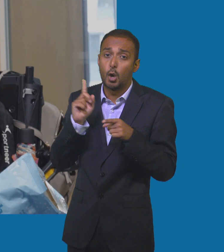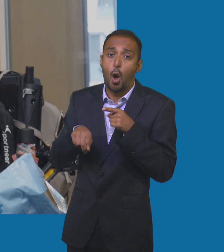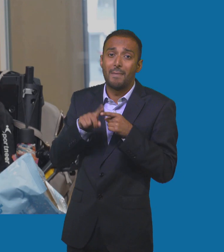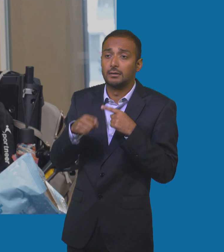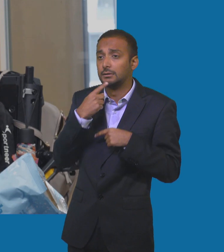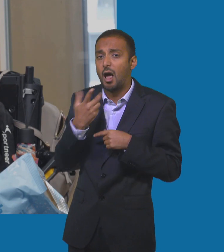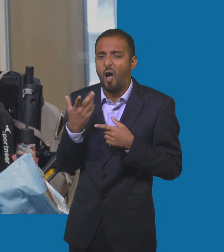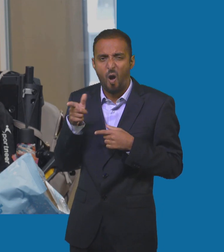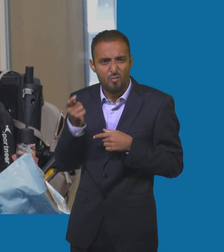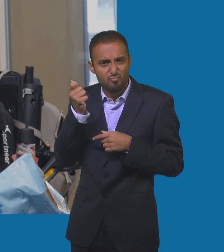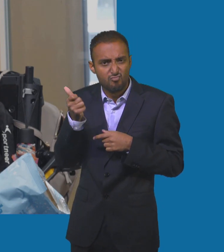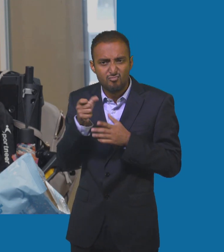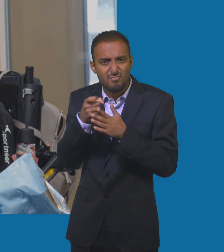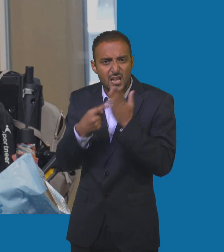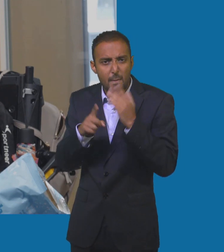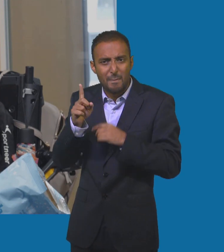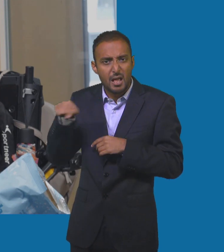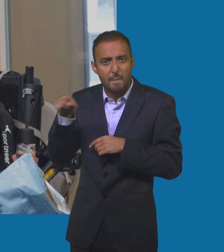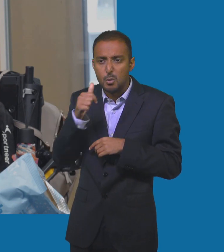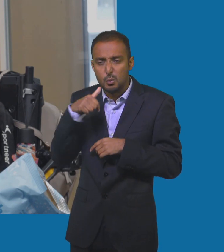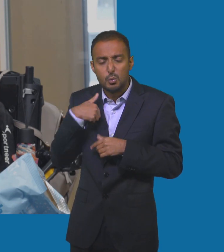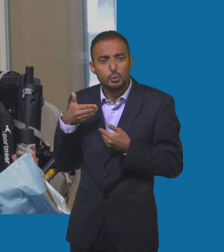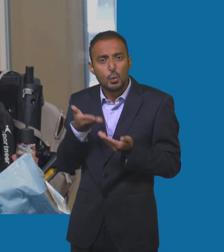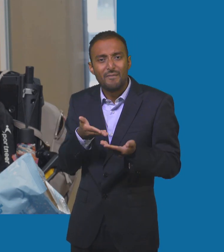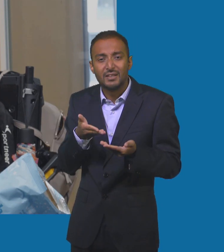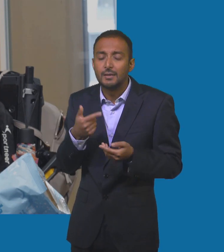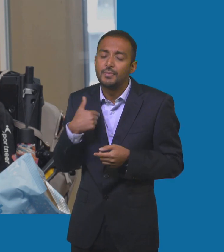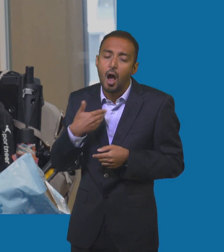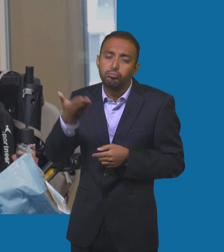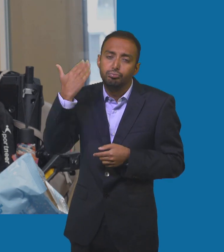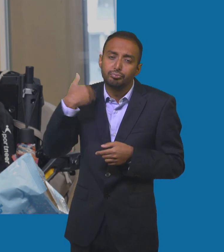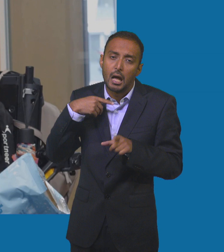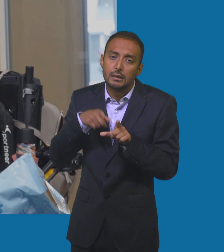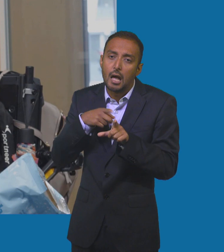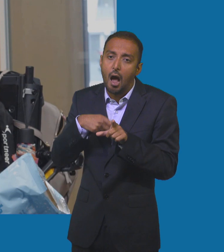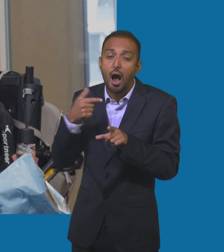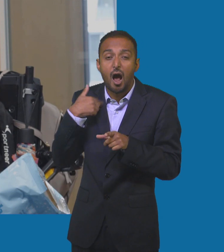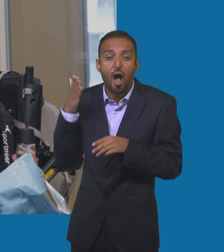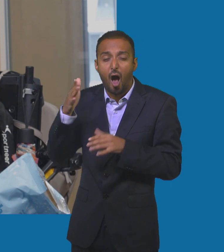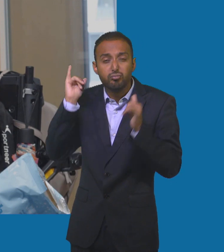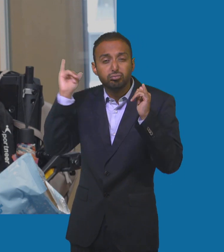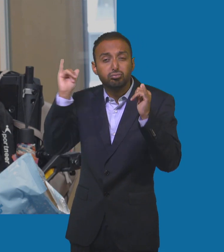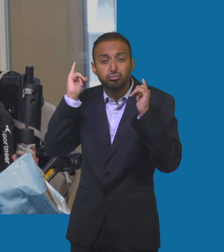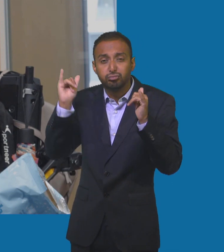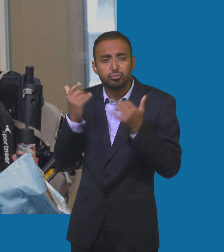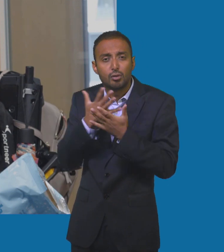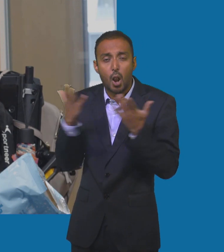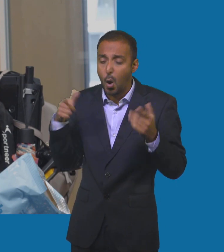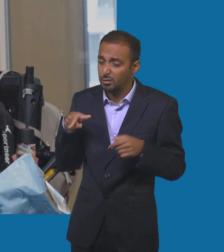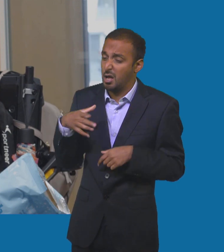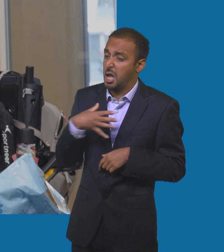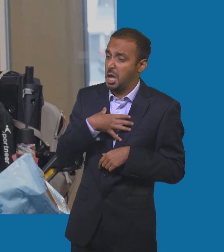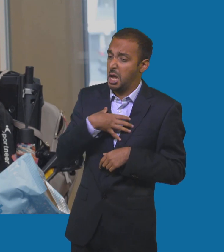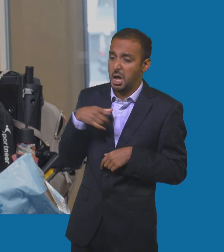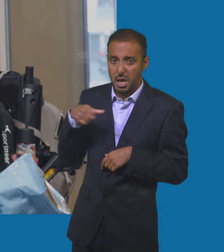or, you know, back in my clubbing days when people used to go, that's not me, I don't see many people in a rave on a Tuesday